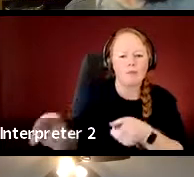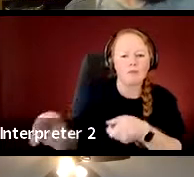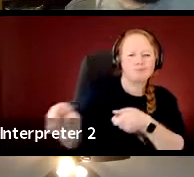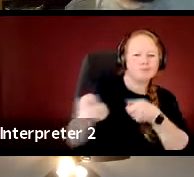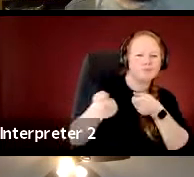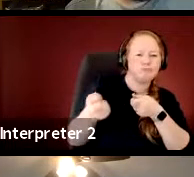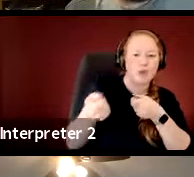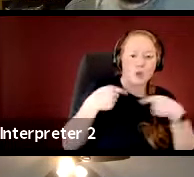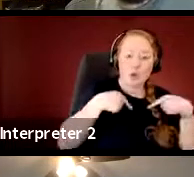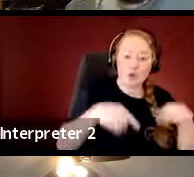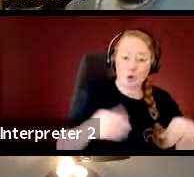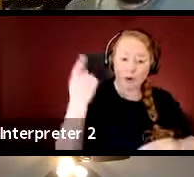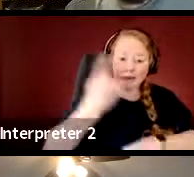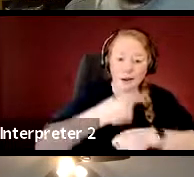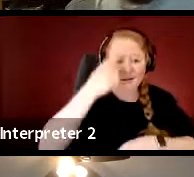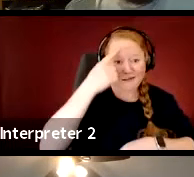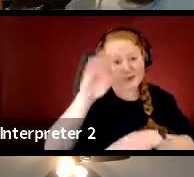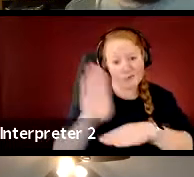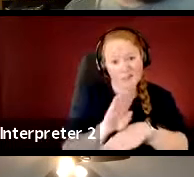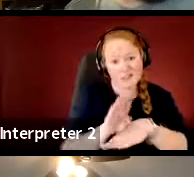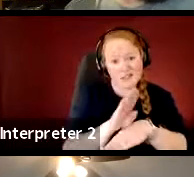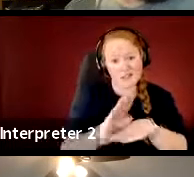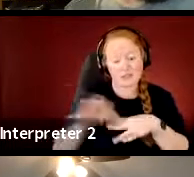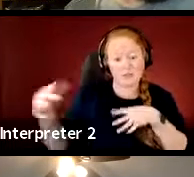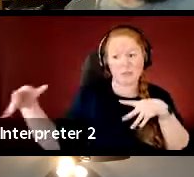for business traffic type.